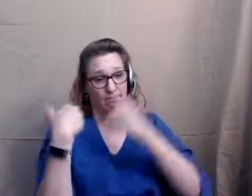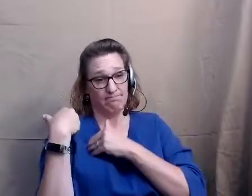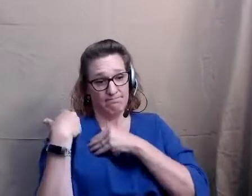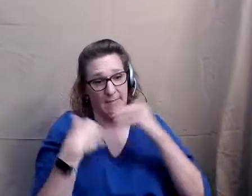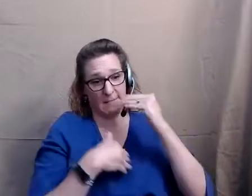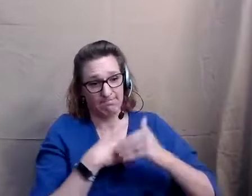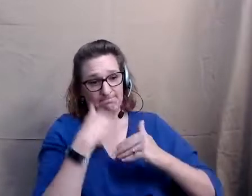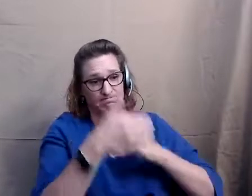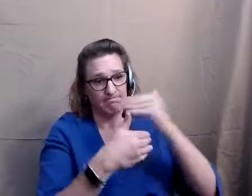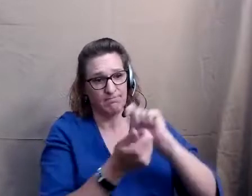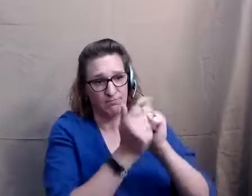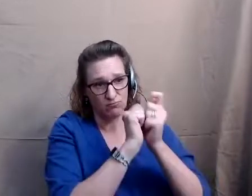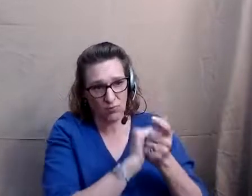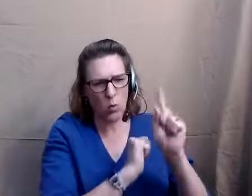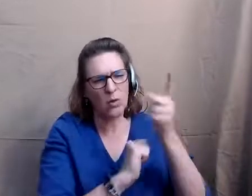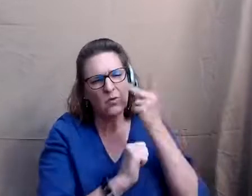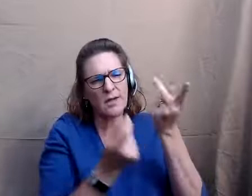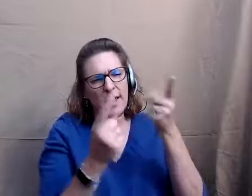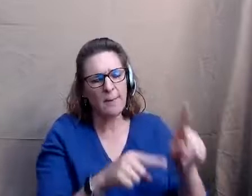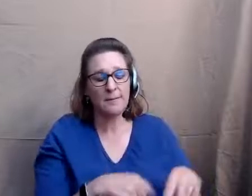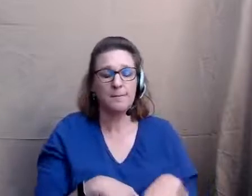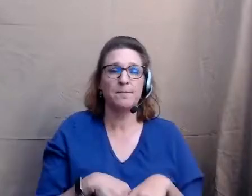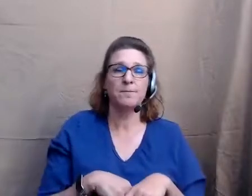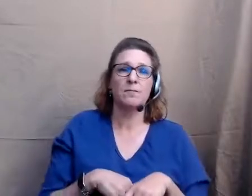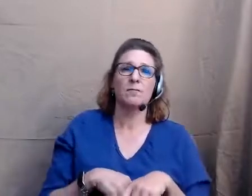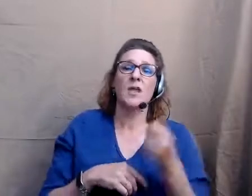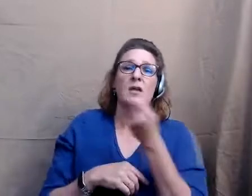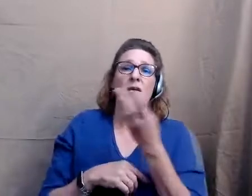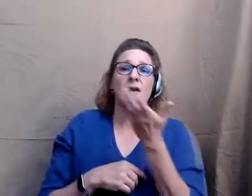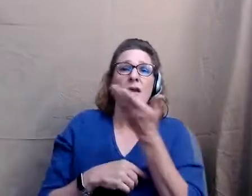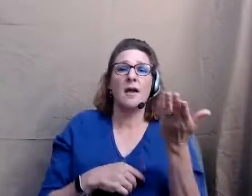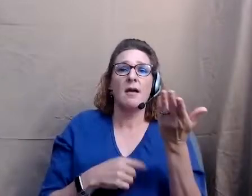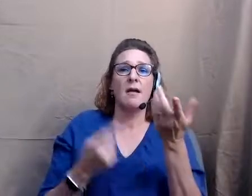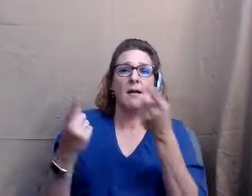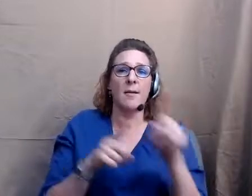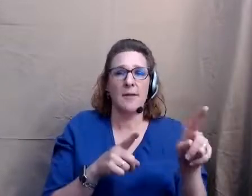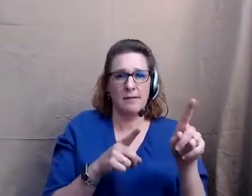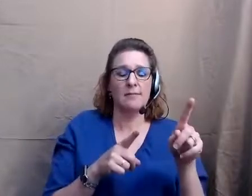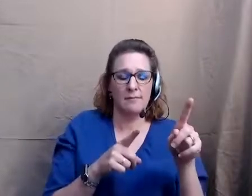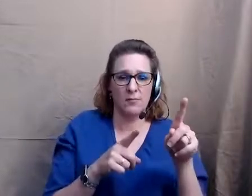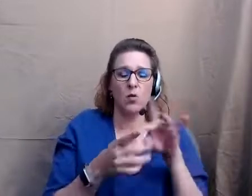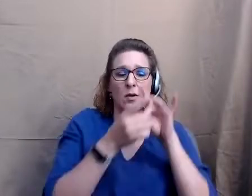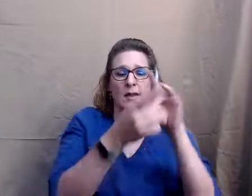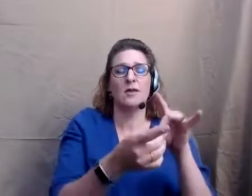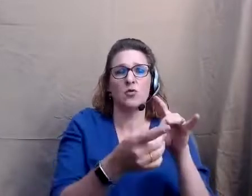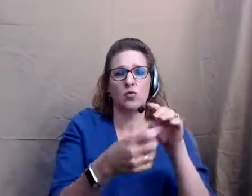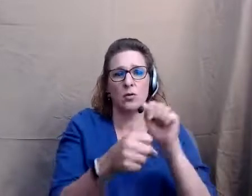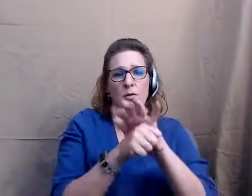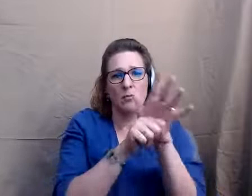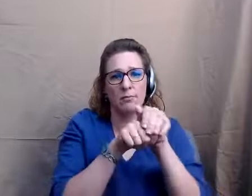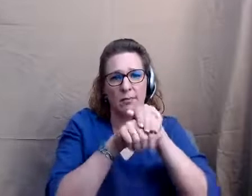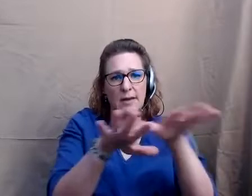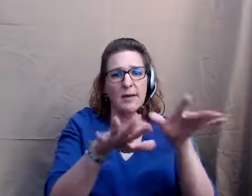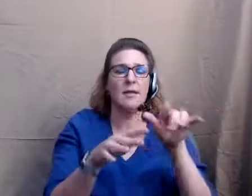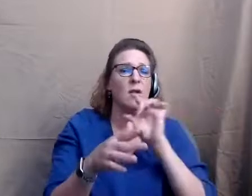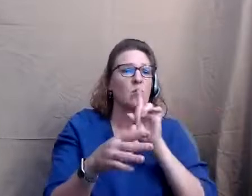There are a number of things that I think are happening as a result of the pandemic, actually, that have really important